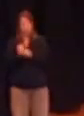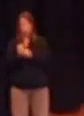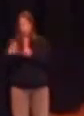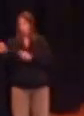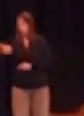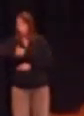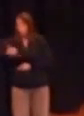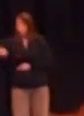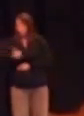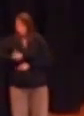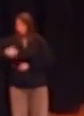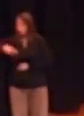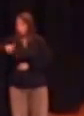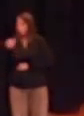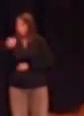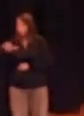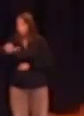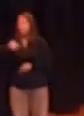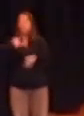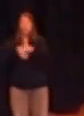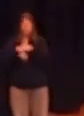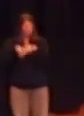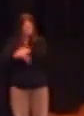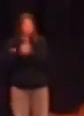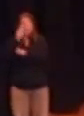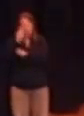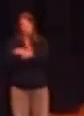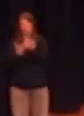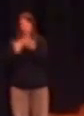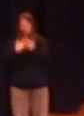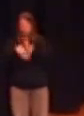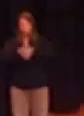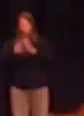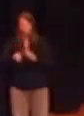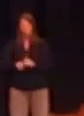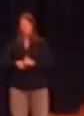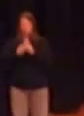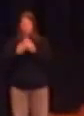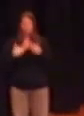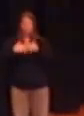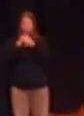transportation, accessibility needs to be built in from the get-go.